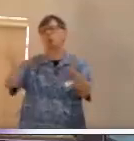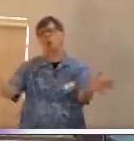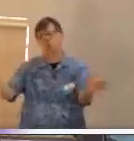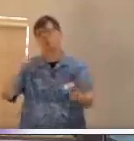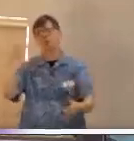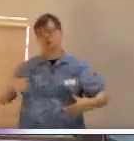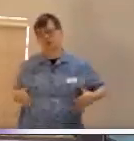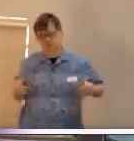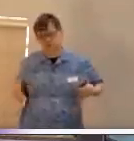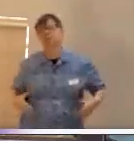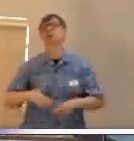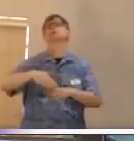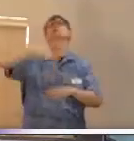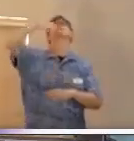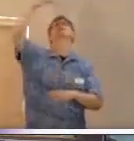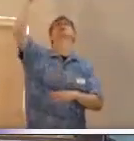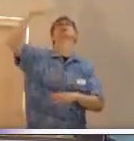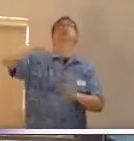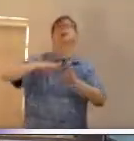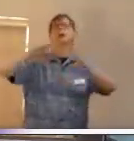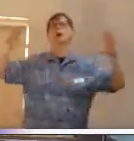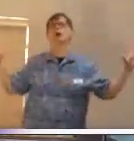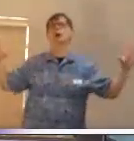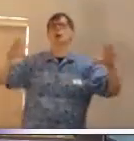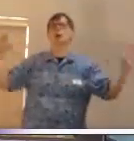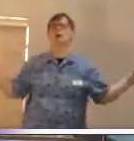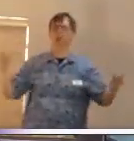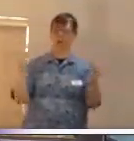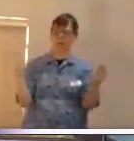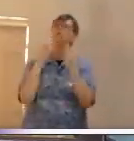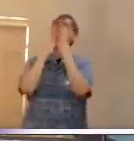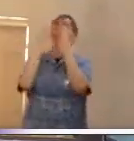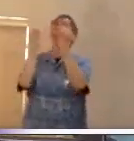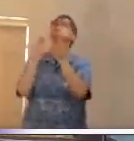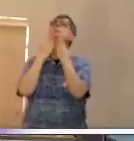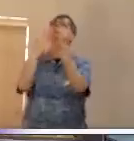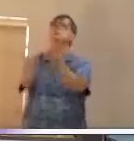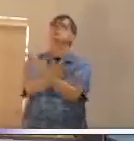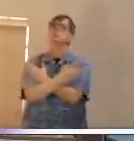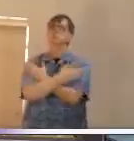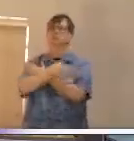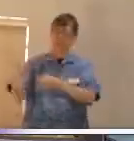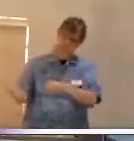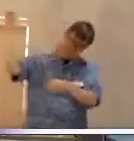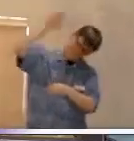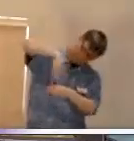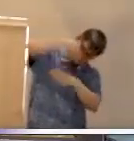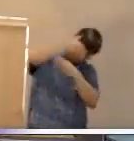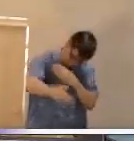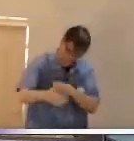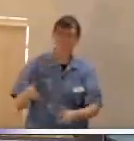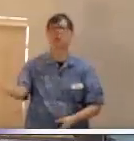the most immense amount of gratitude and love and outpouring to our own